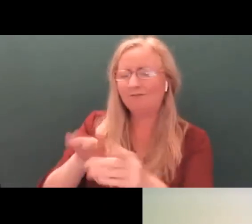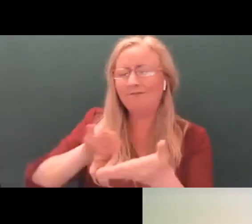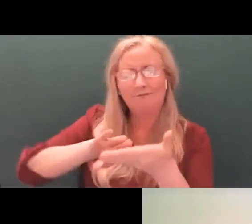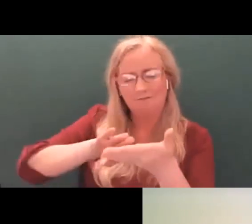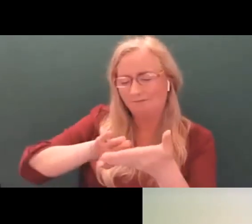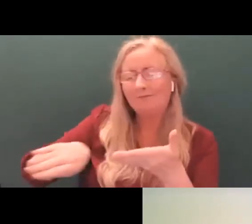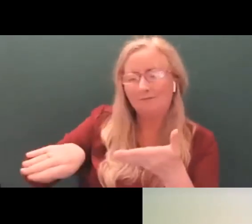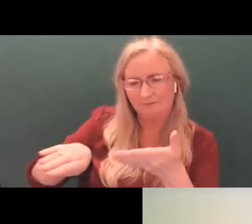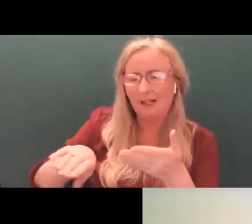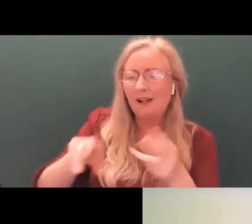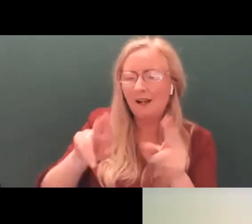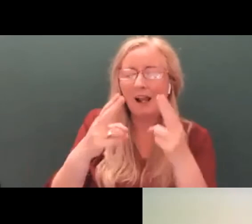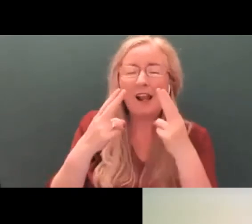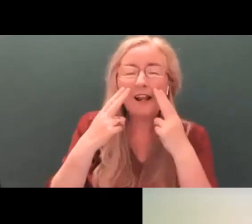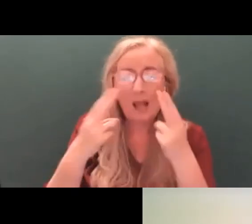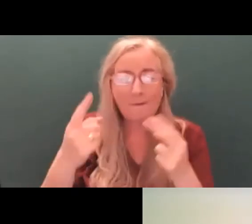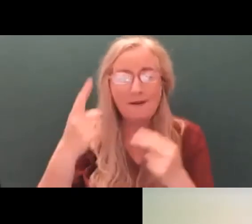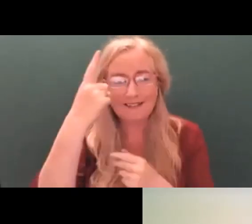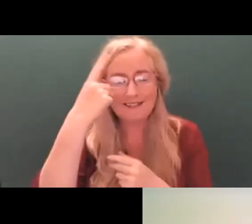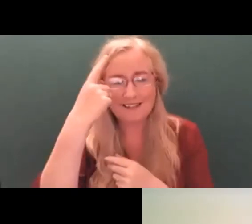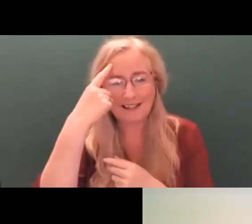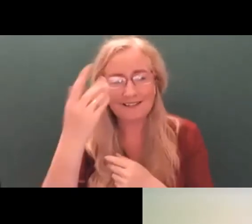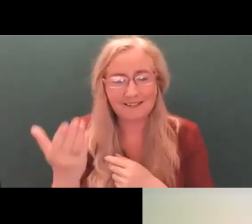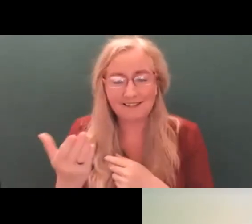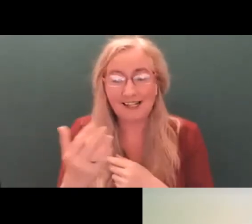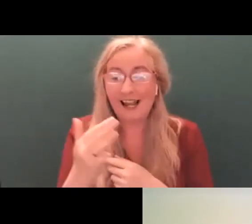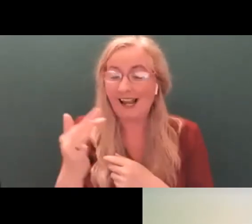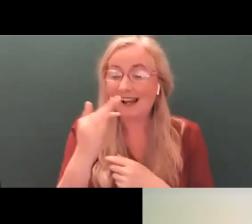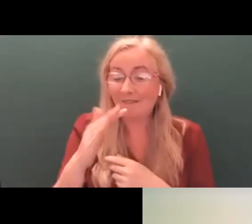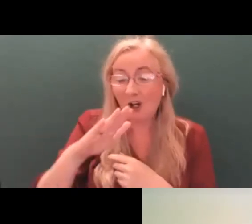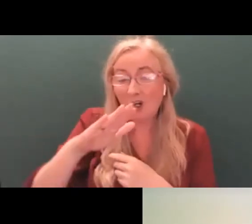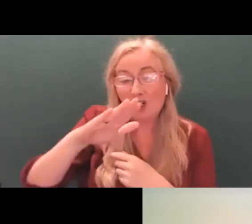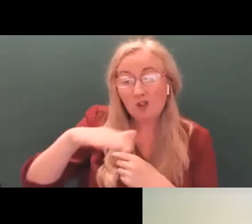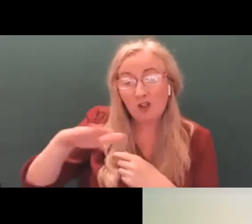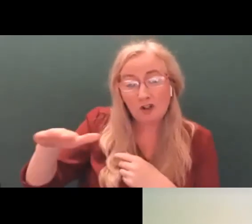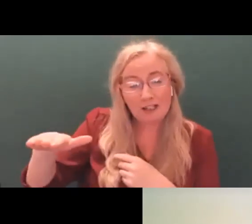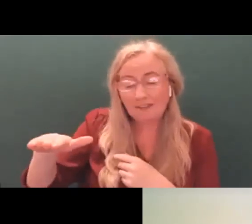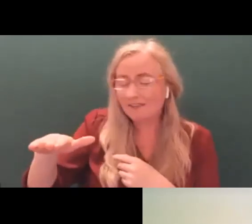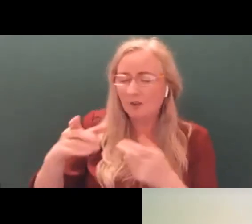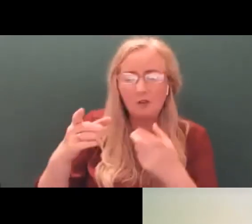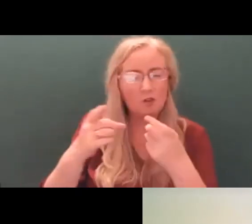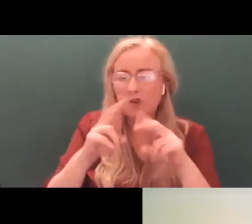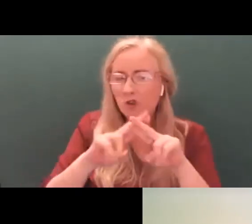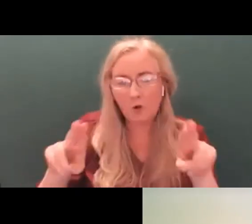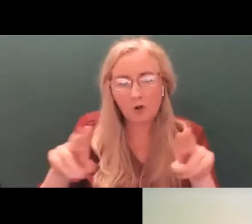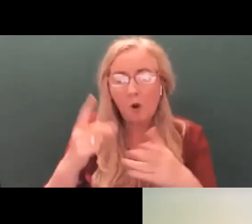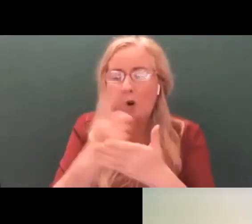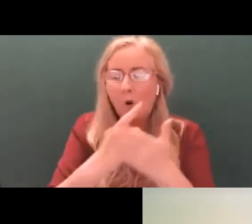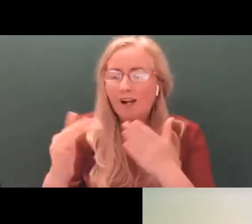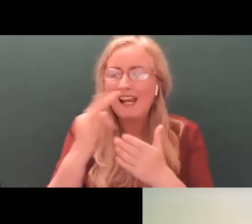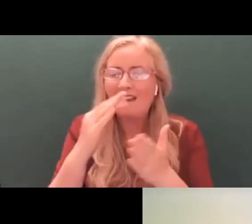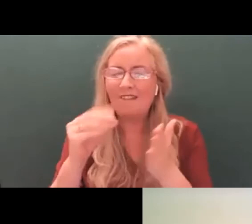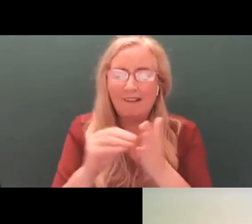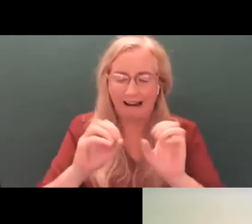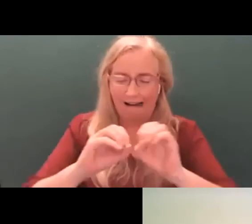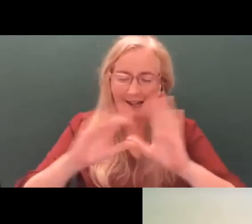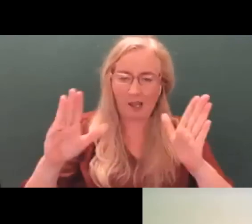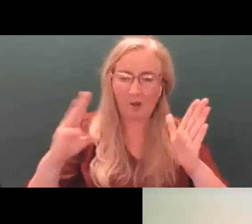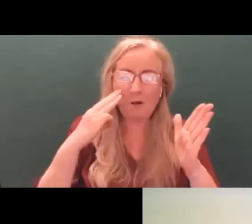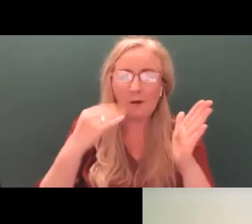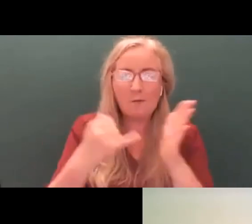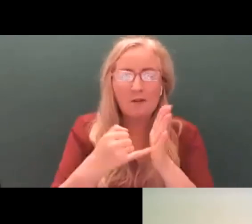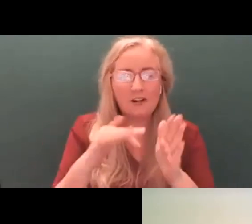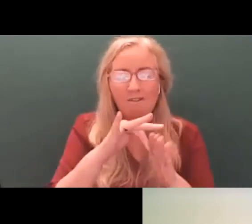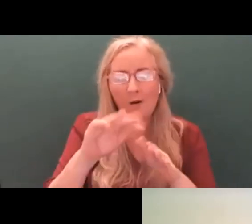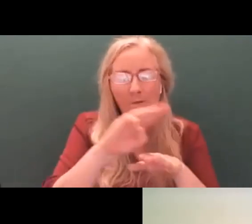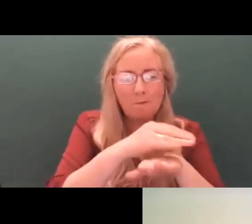largely common sense as well. And if it's children, as Shirley says, don't, unless you have the express permission of the parent or guardian